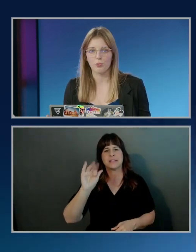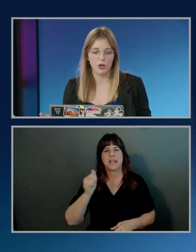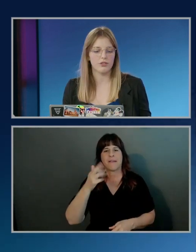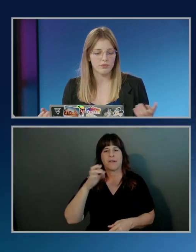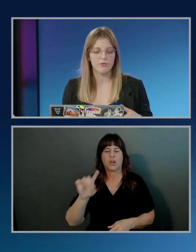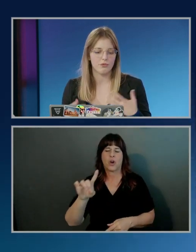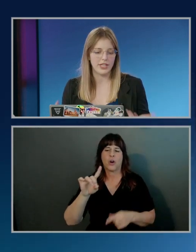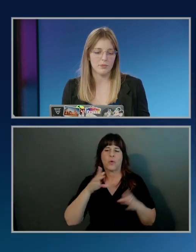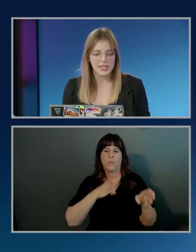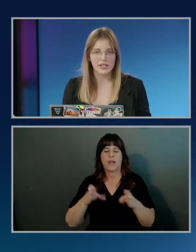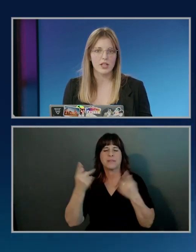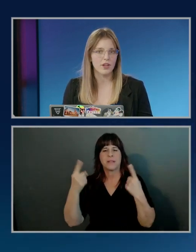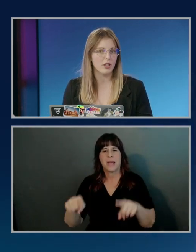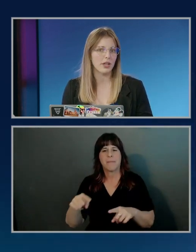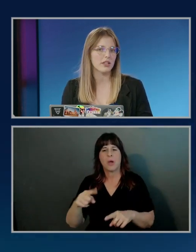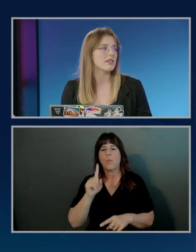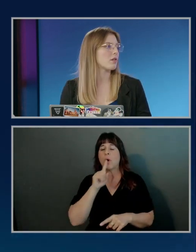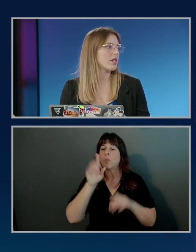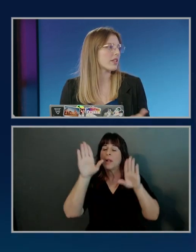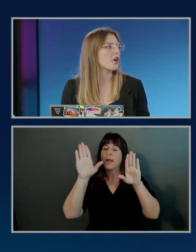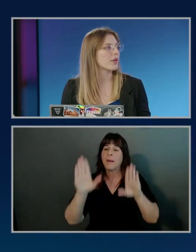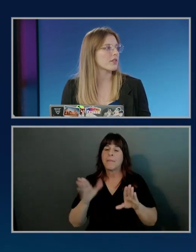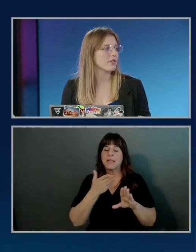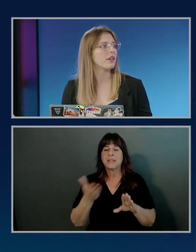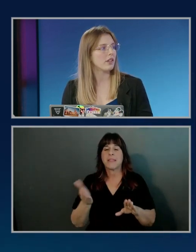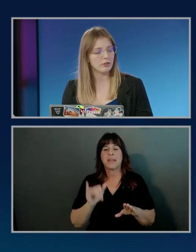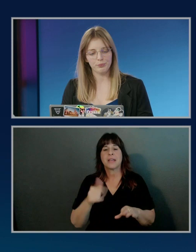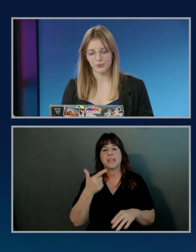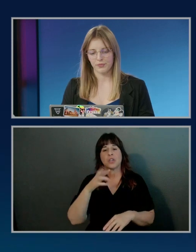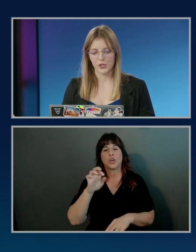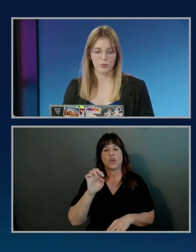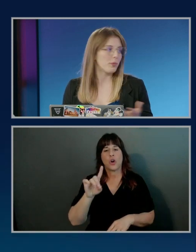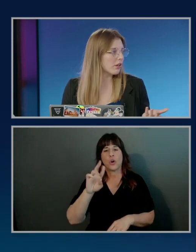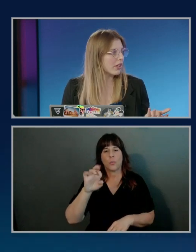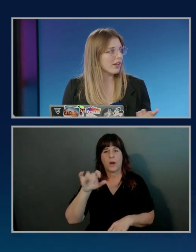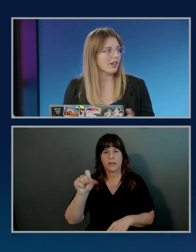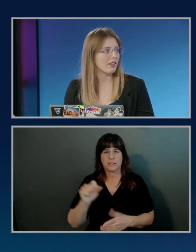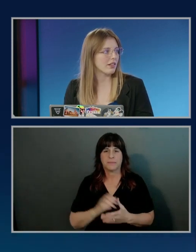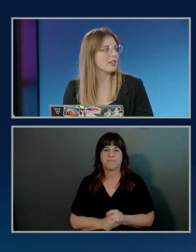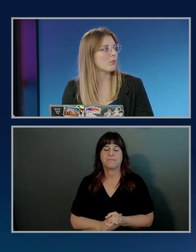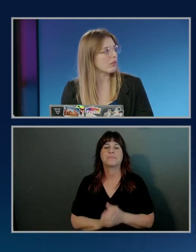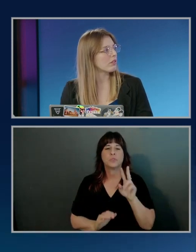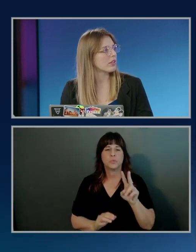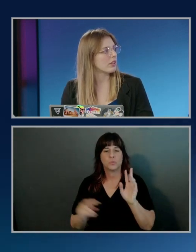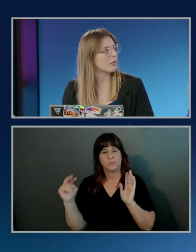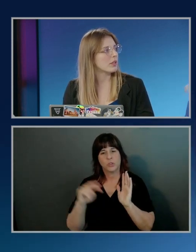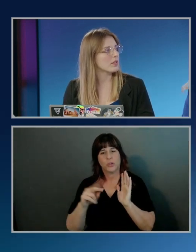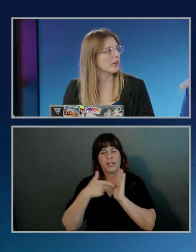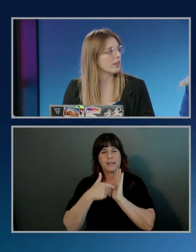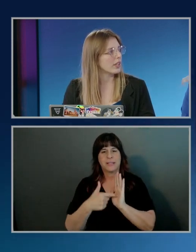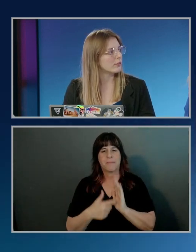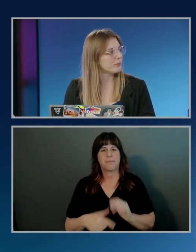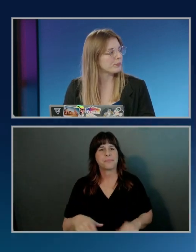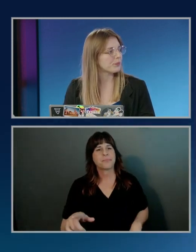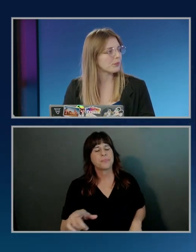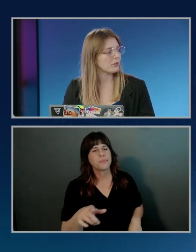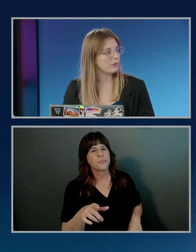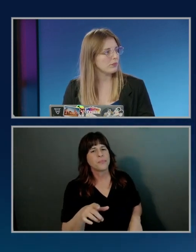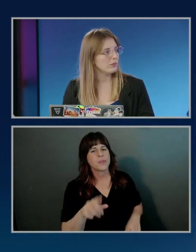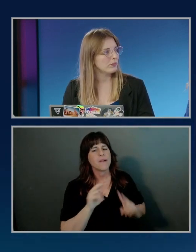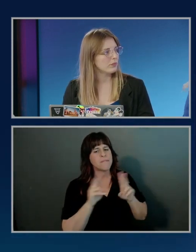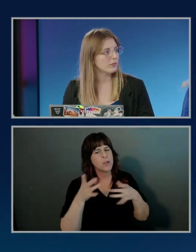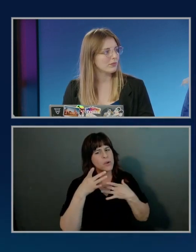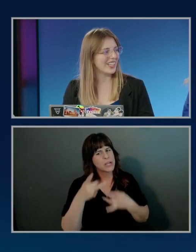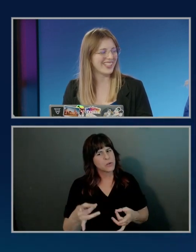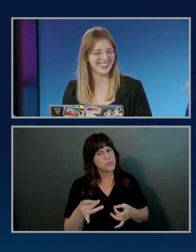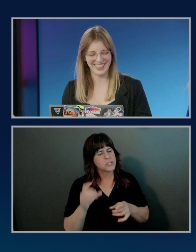And one really amazing safeguarding mechanism is guardrails. Okay. So we'll be looking at an example. And you said a very interesting word here,